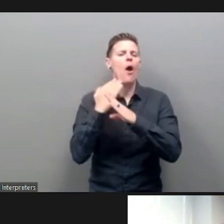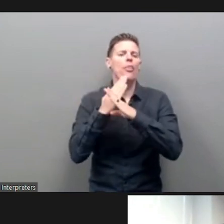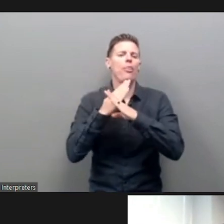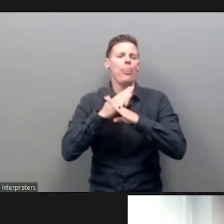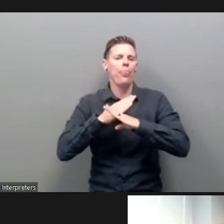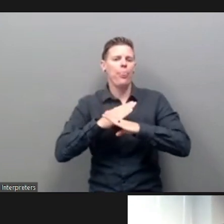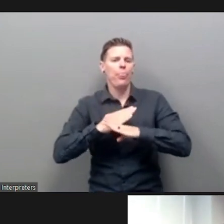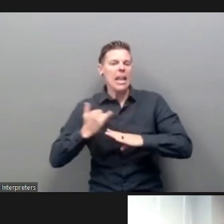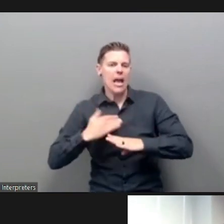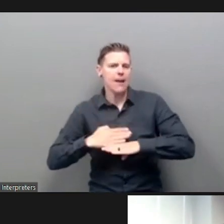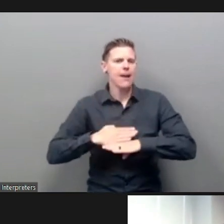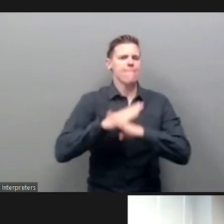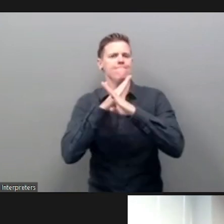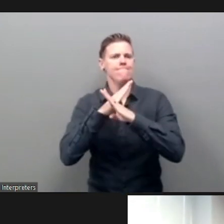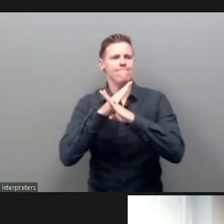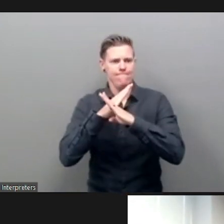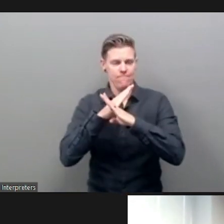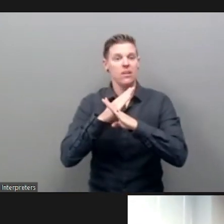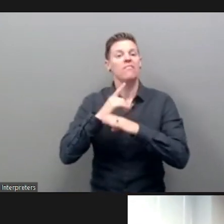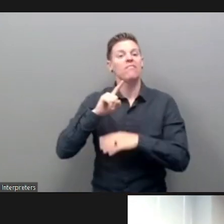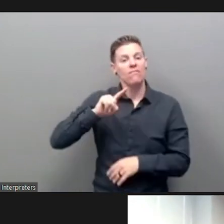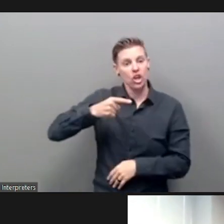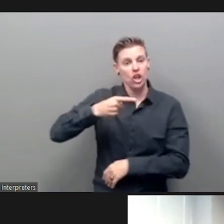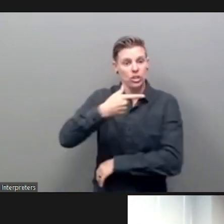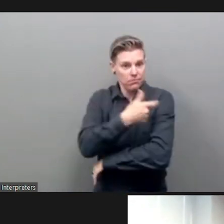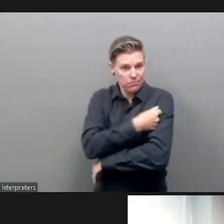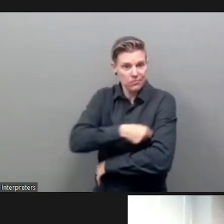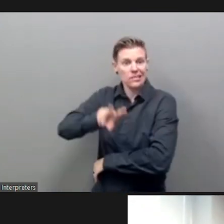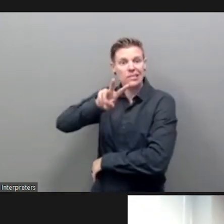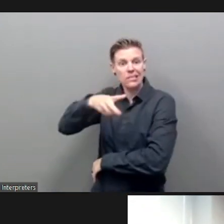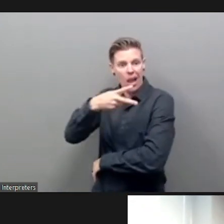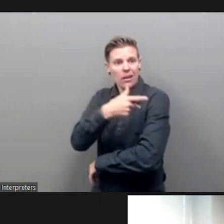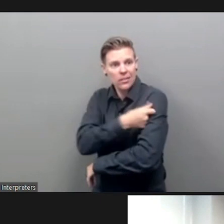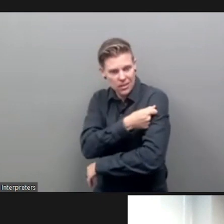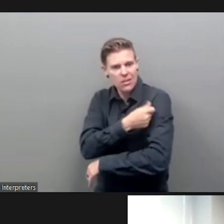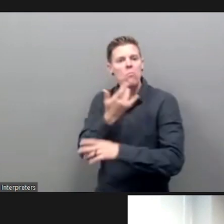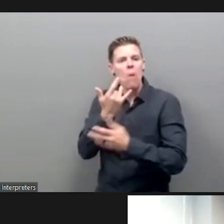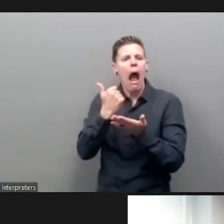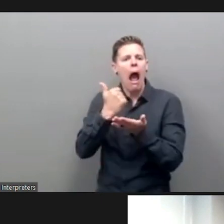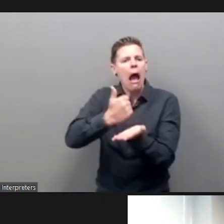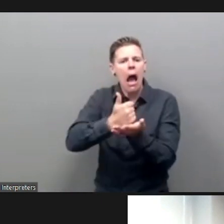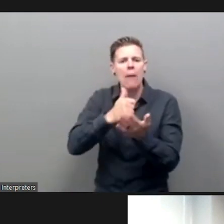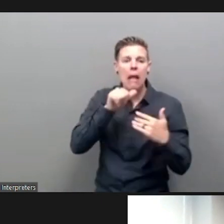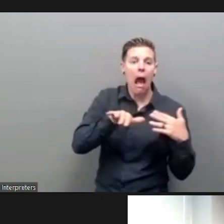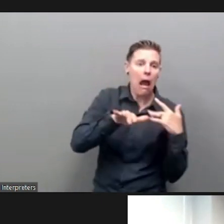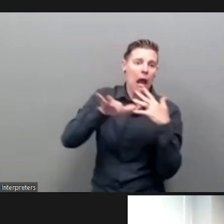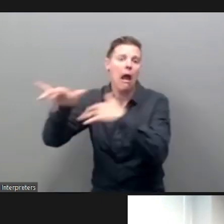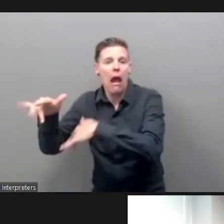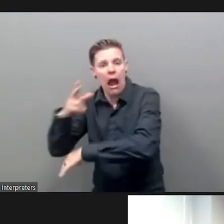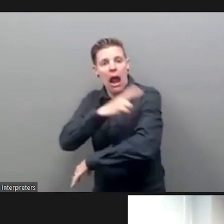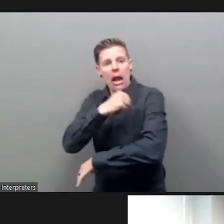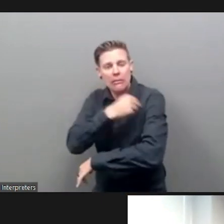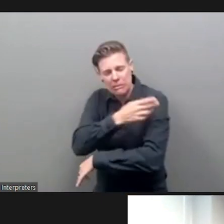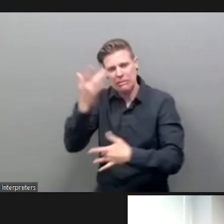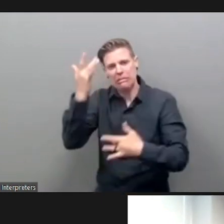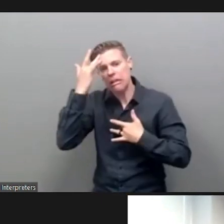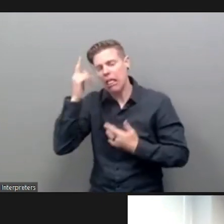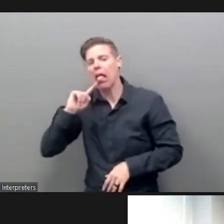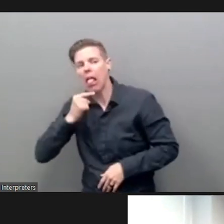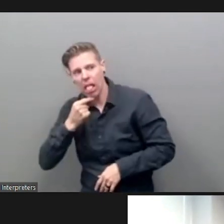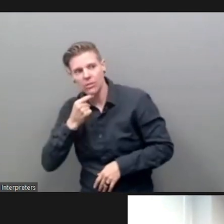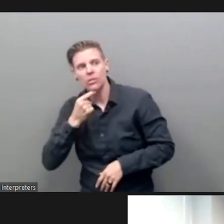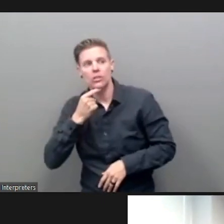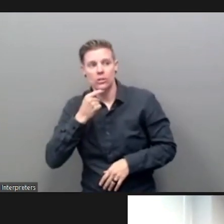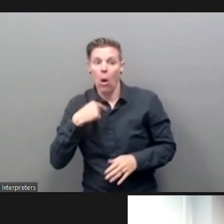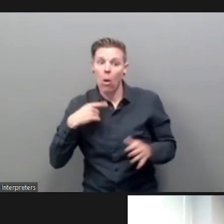does prevent your hospitalizations and deaths. So we still are really promoting the first shot vaccines for the unvaccinated.